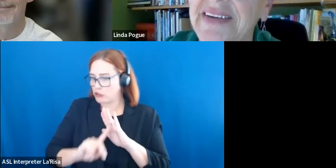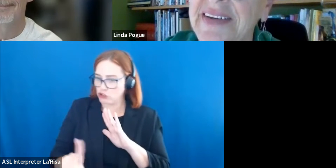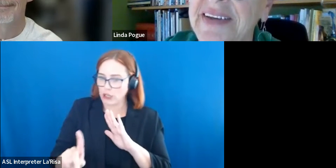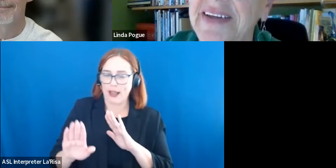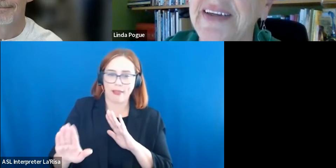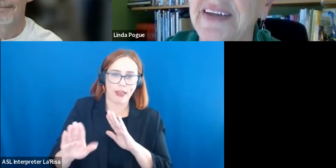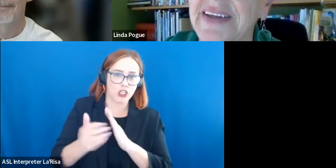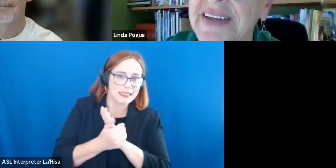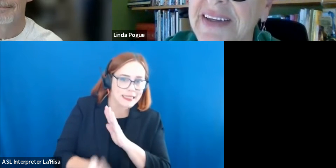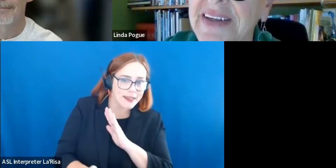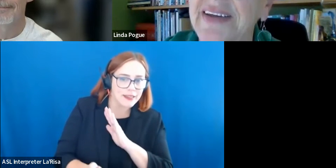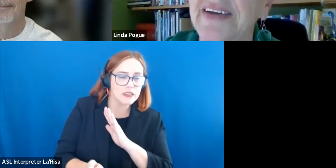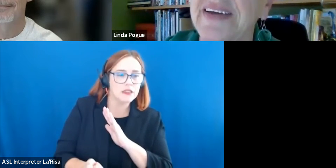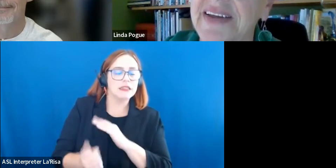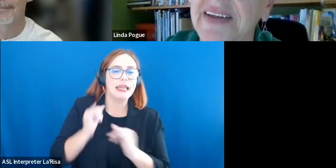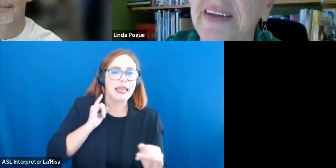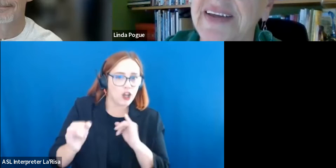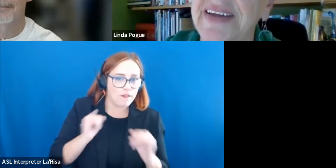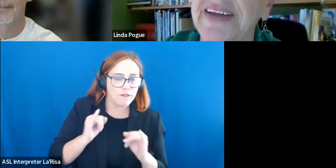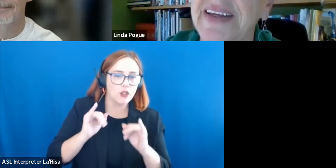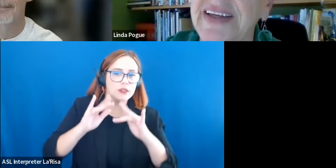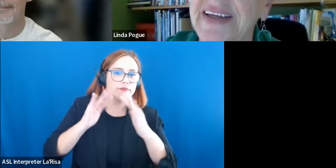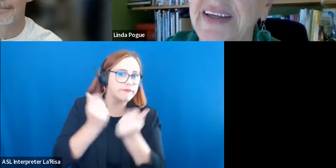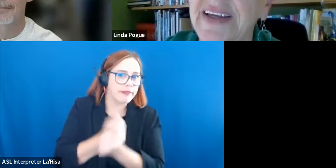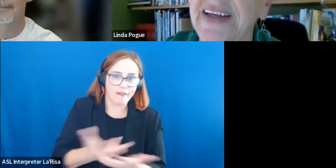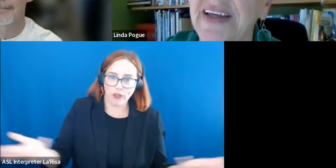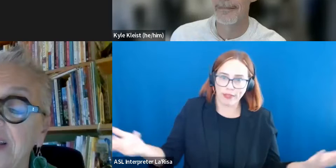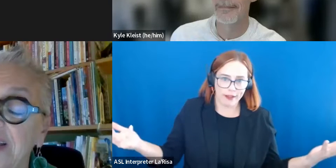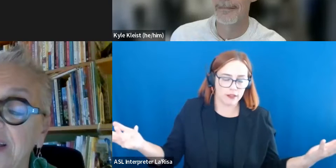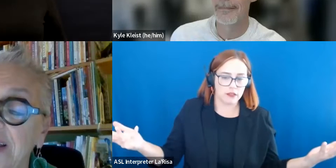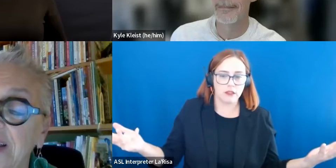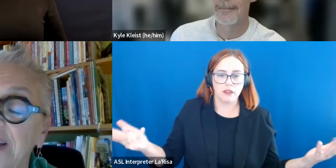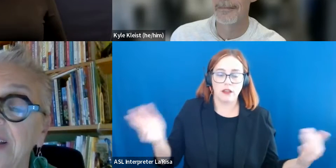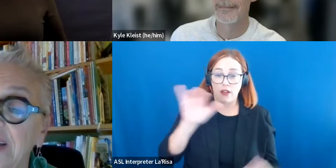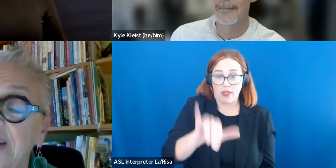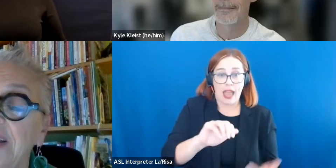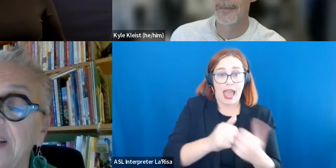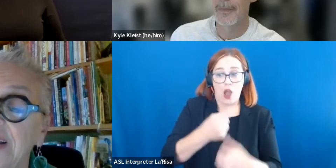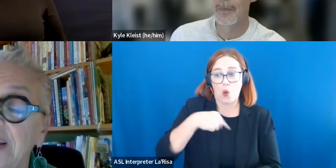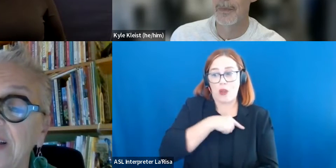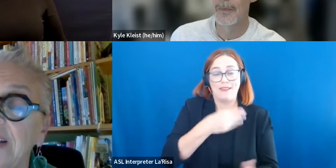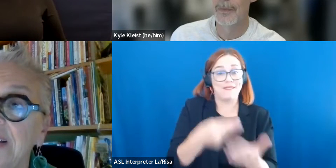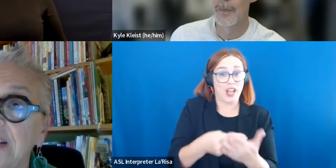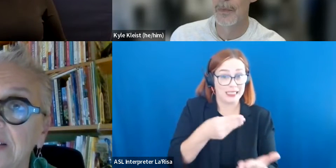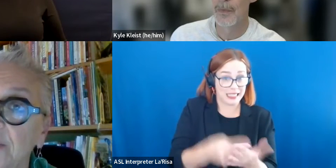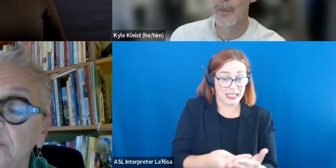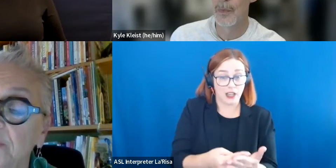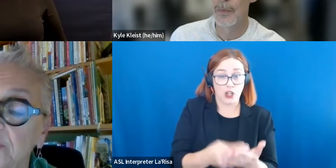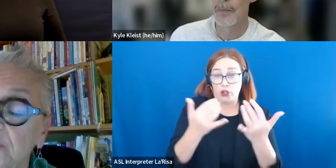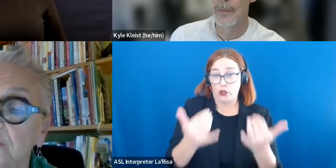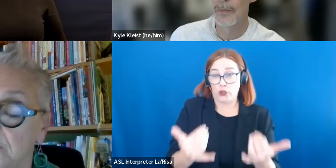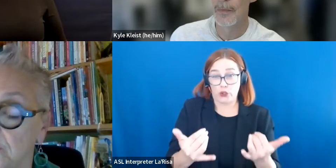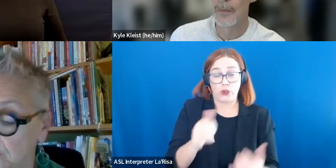their skills, their interviews, all of that kind of stuff. So that's kind of how we funded it. We don't currently have a lot